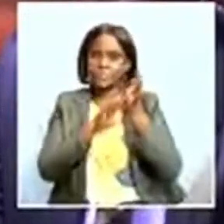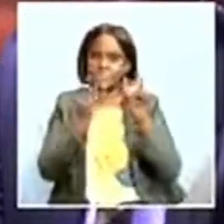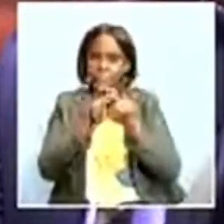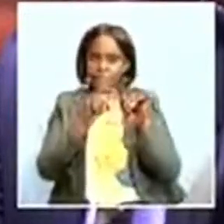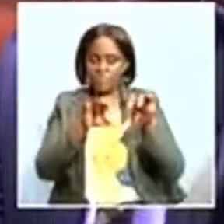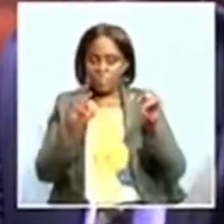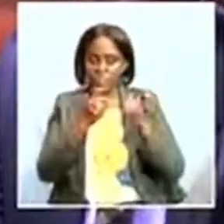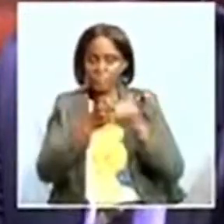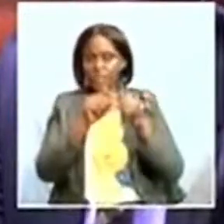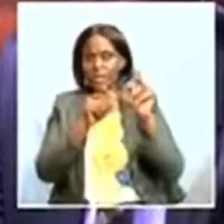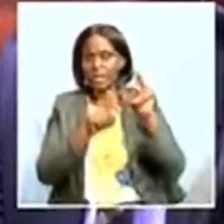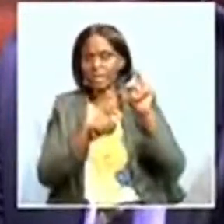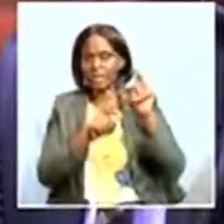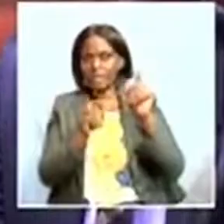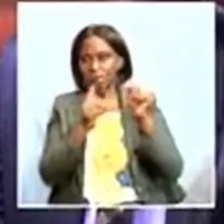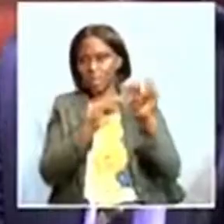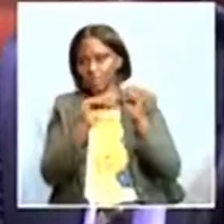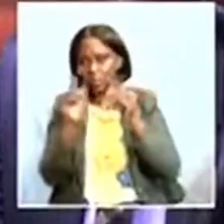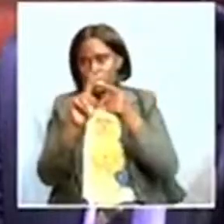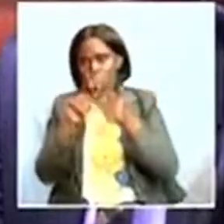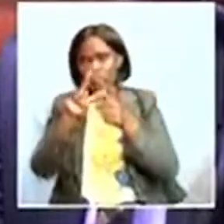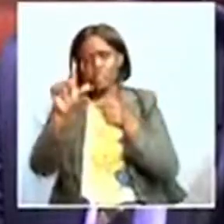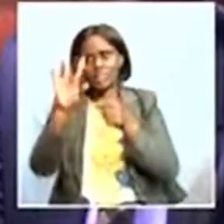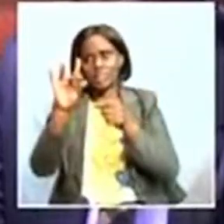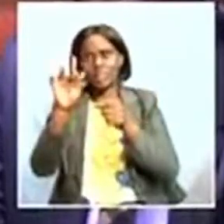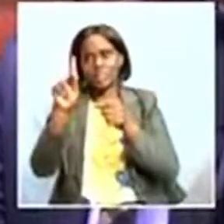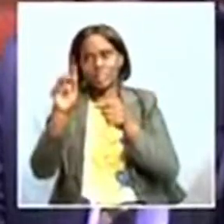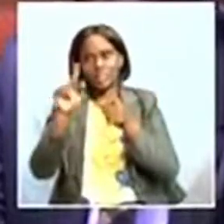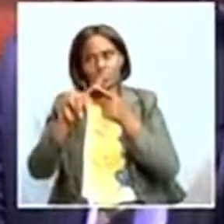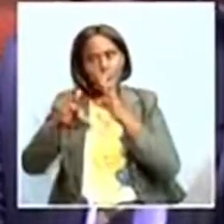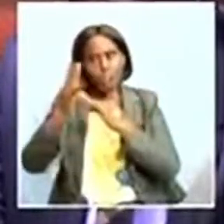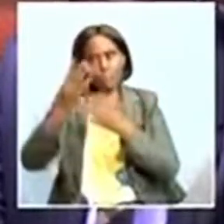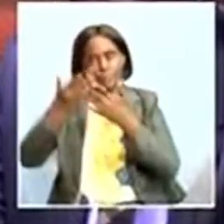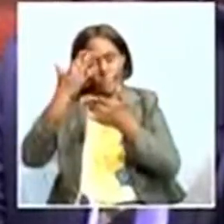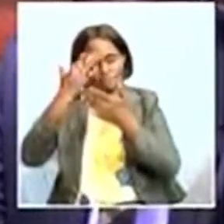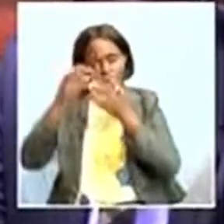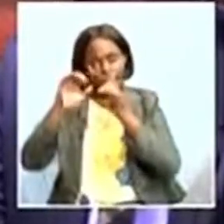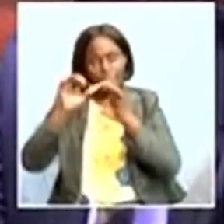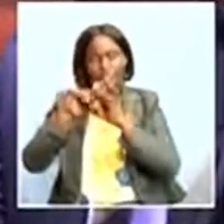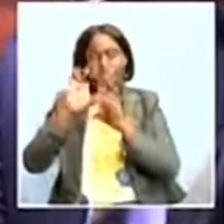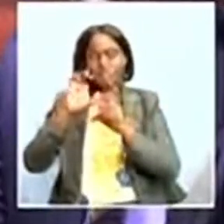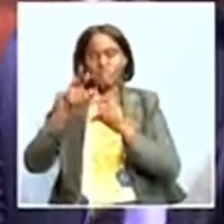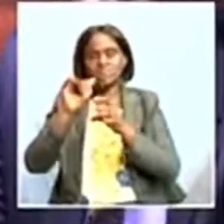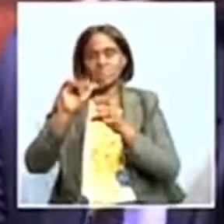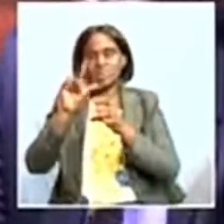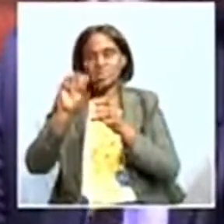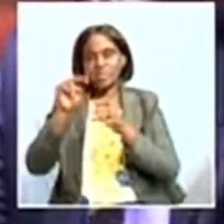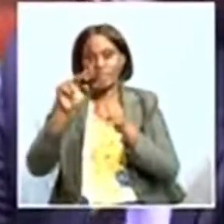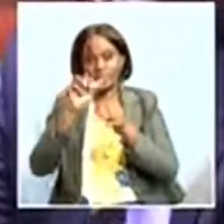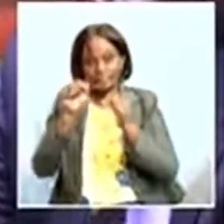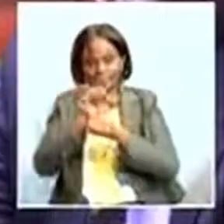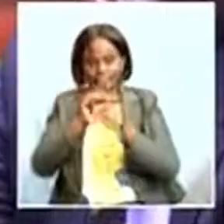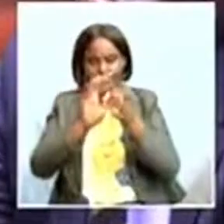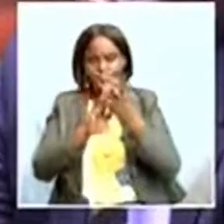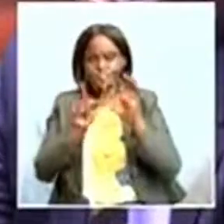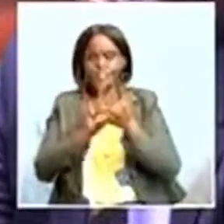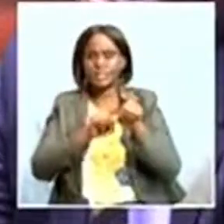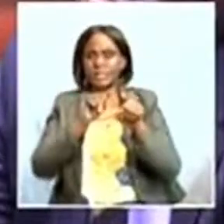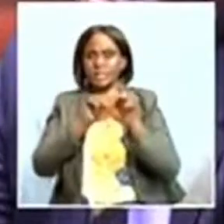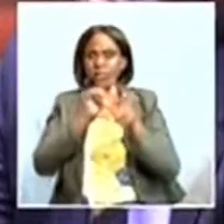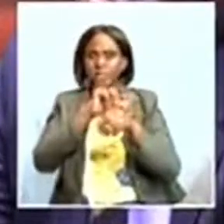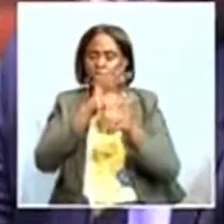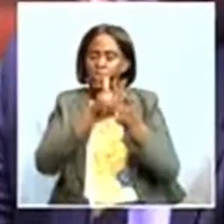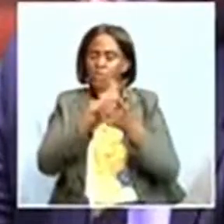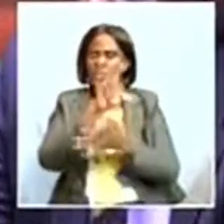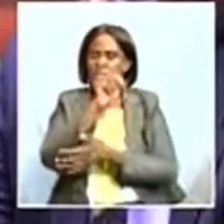children from Kasenga now are moving 28 kilometers to go and camp at Chilonga Secondary School, and those in Mwamfusha are moving